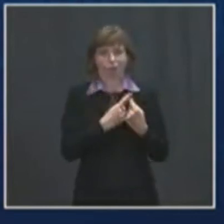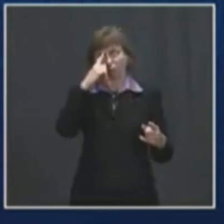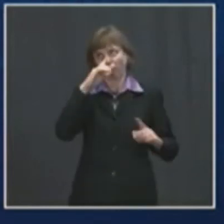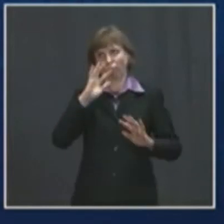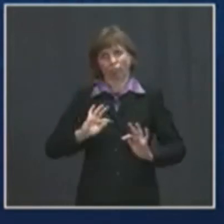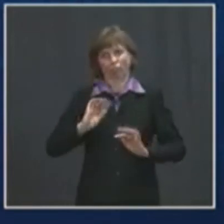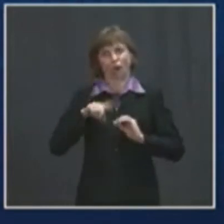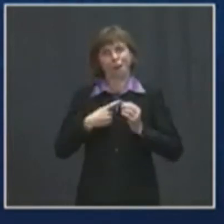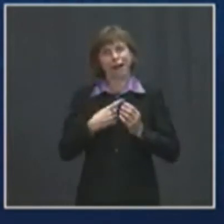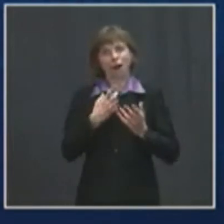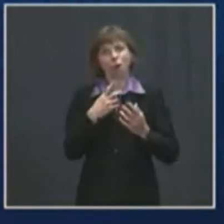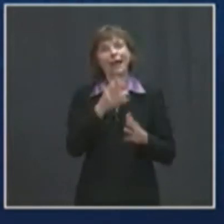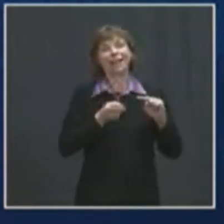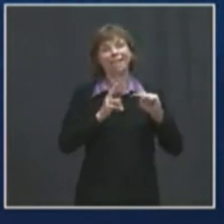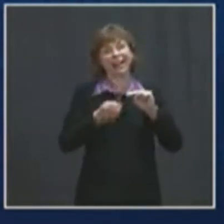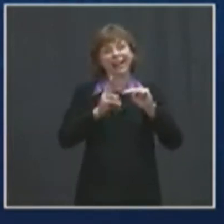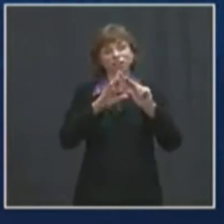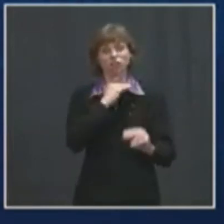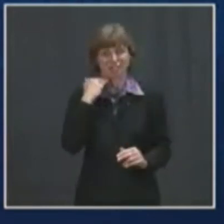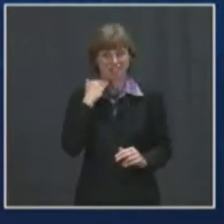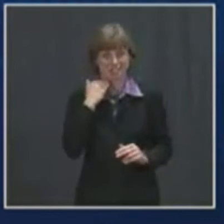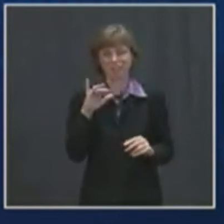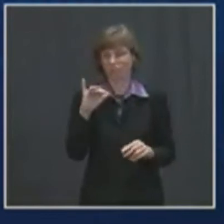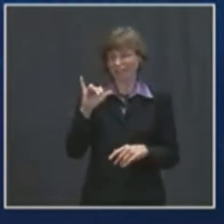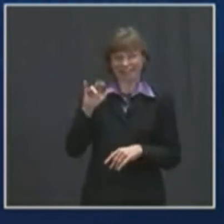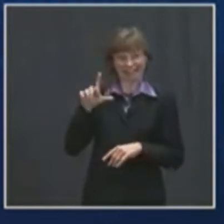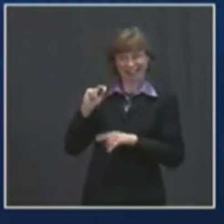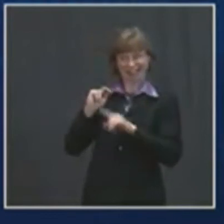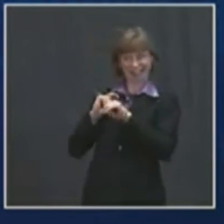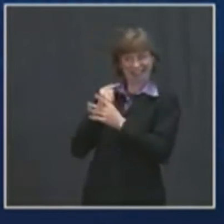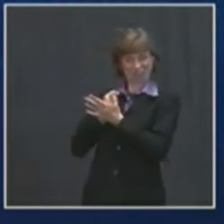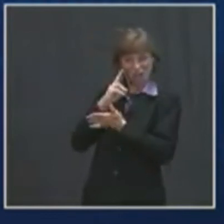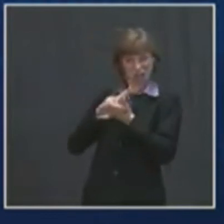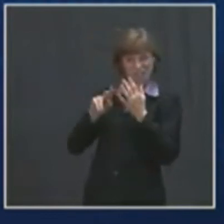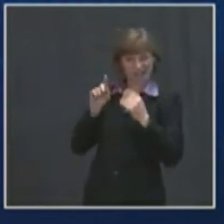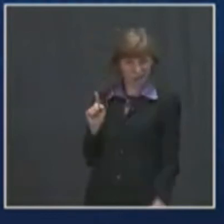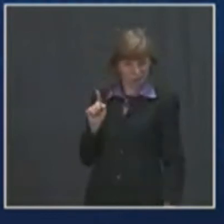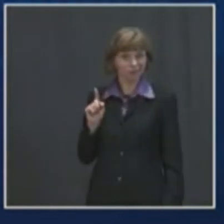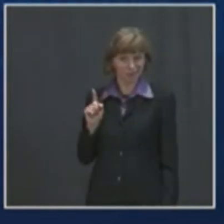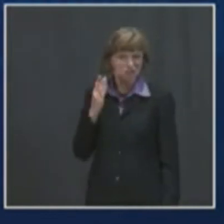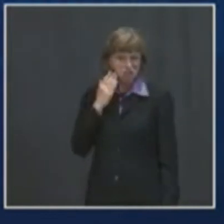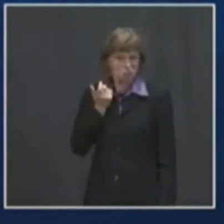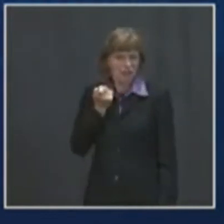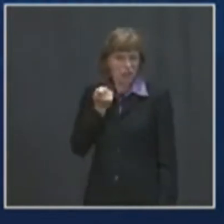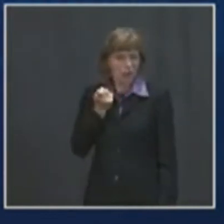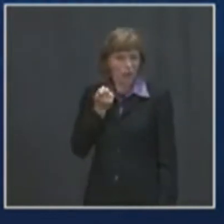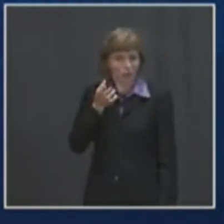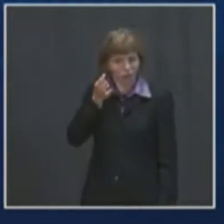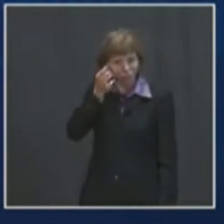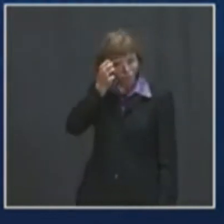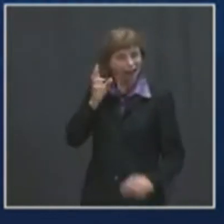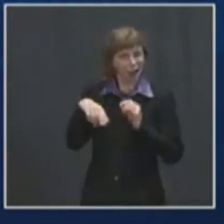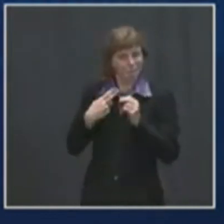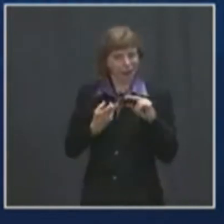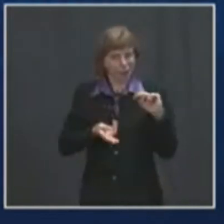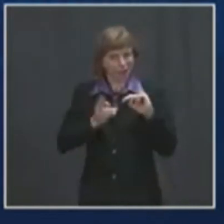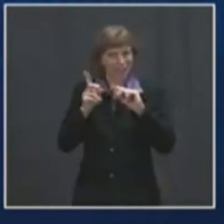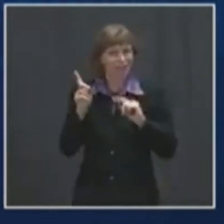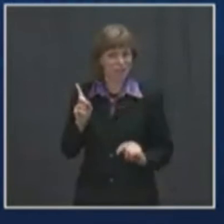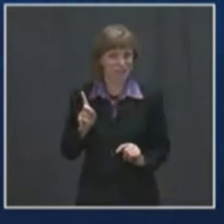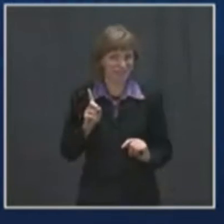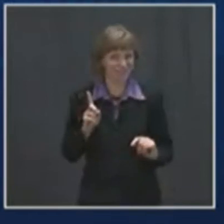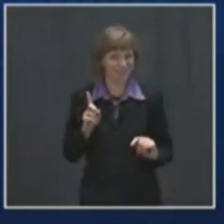risks. Janet Yellen is our Treasury Secretary, okay? She knows a little something about inflationary risks and has